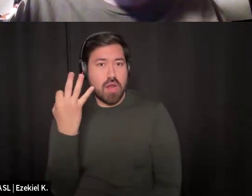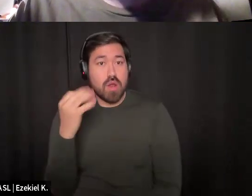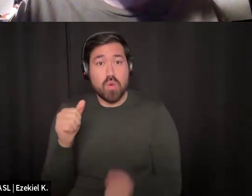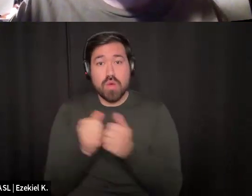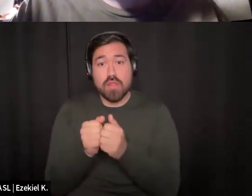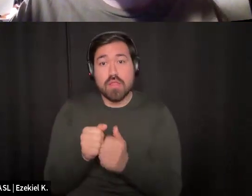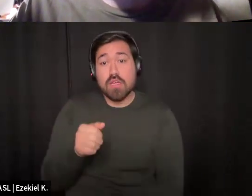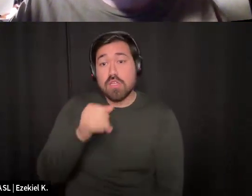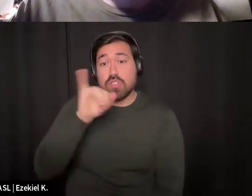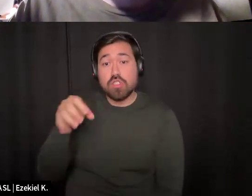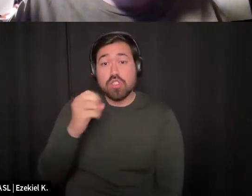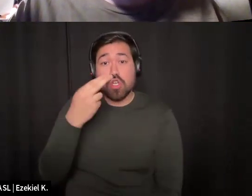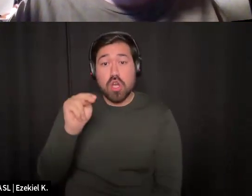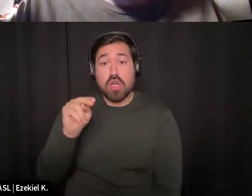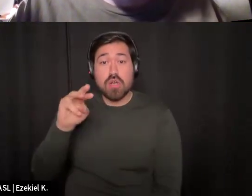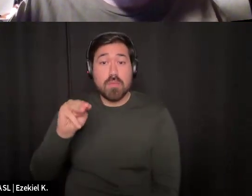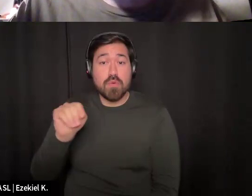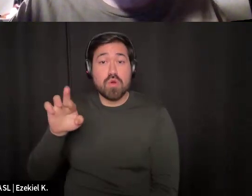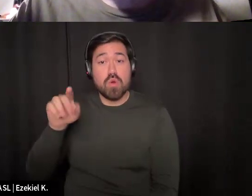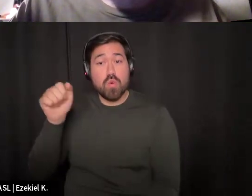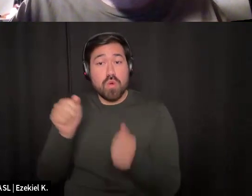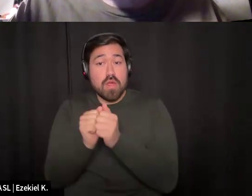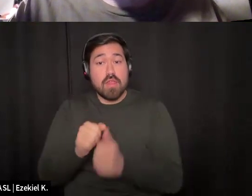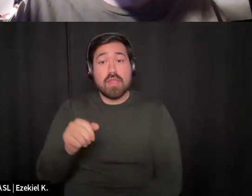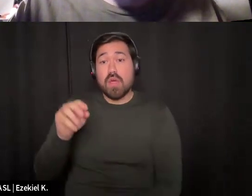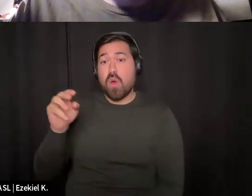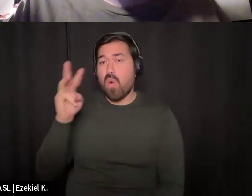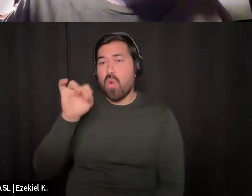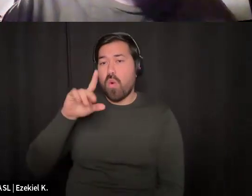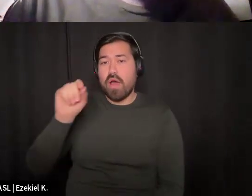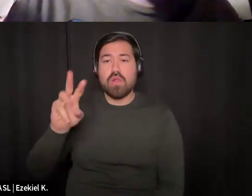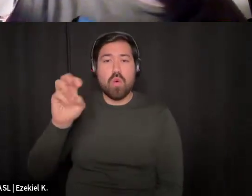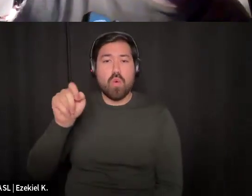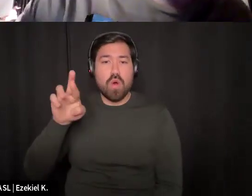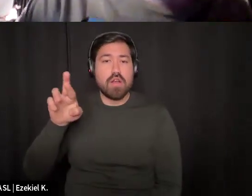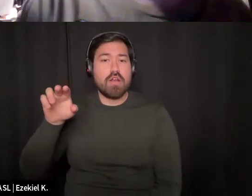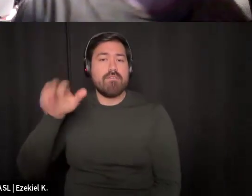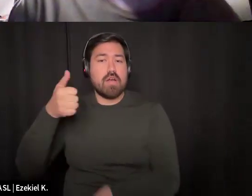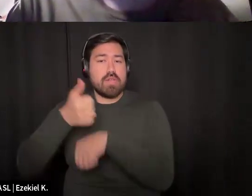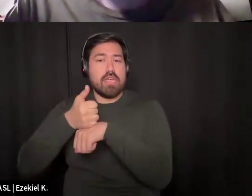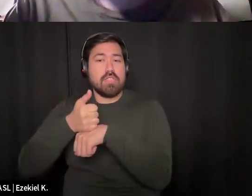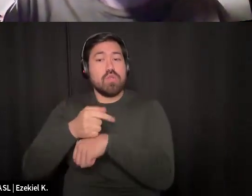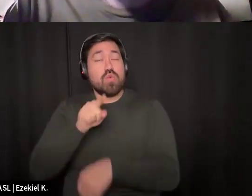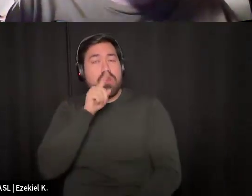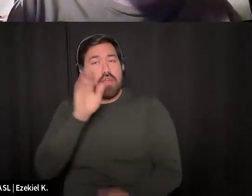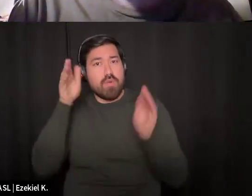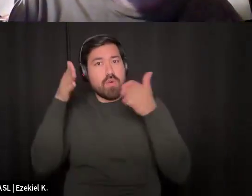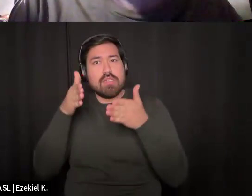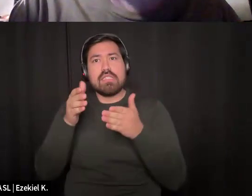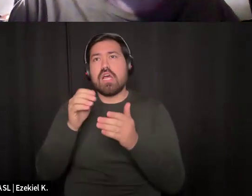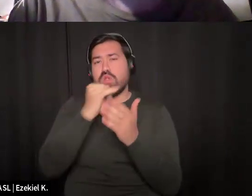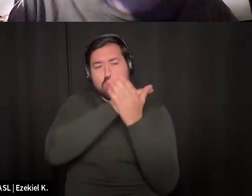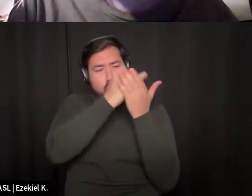Muir Laws from the Wild Wonder Foundation, who taught us about paying deep attention to birds through